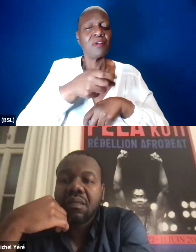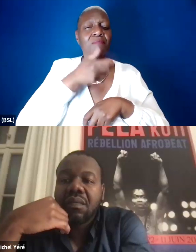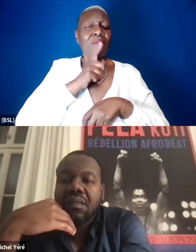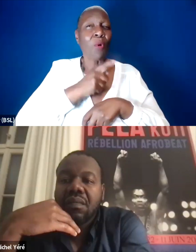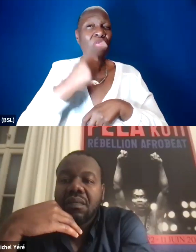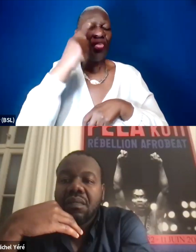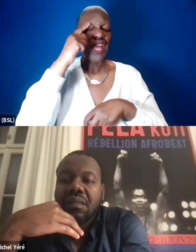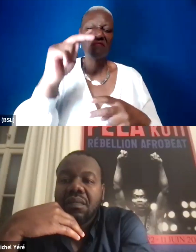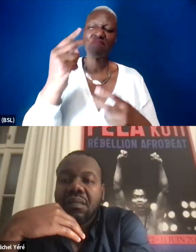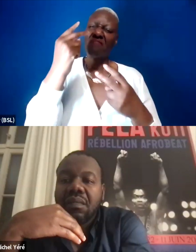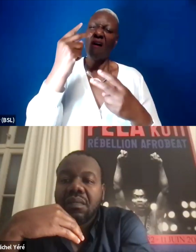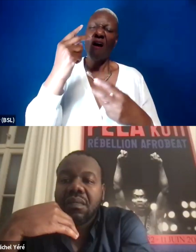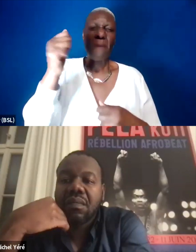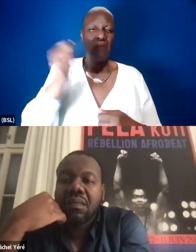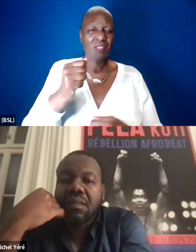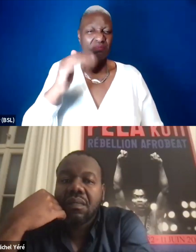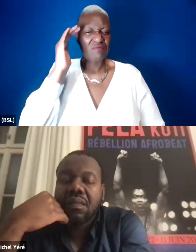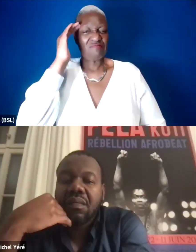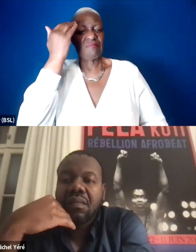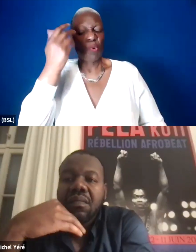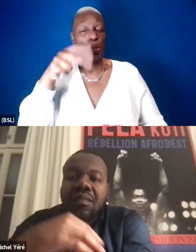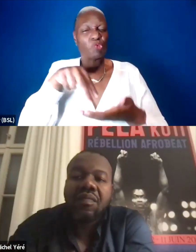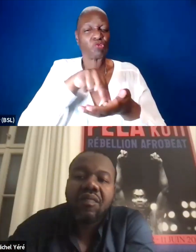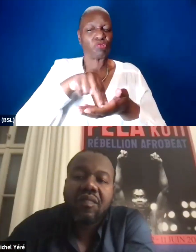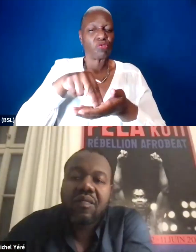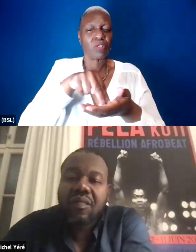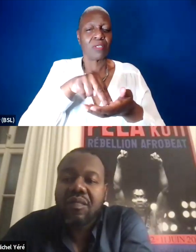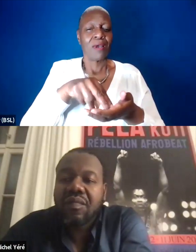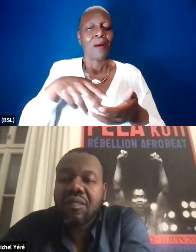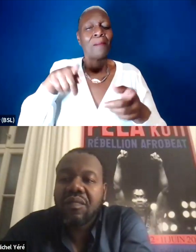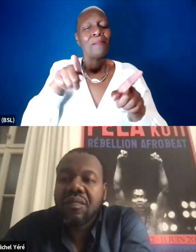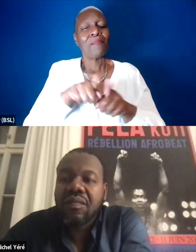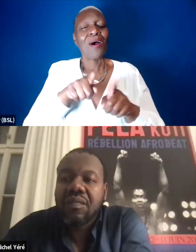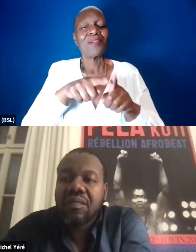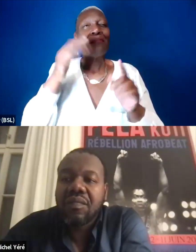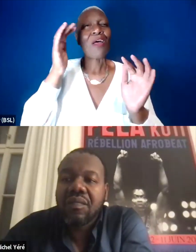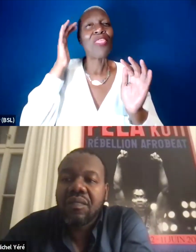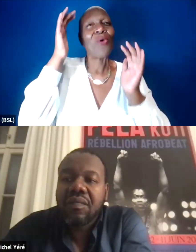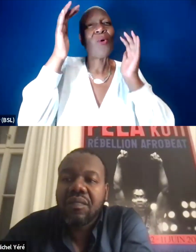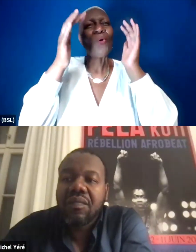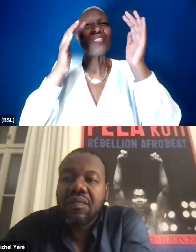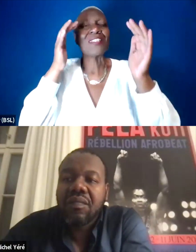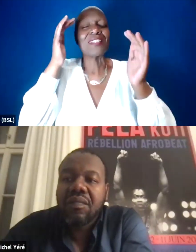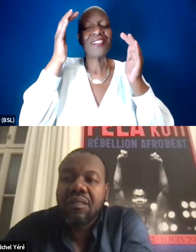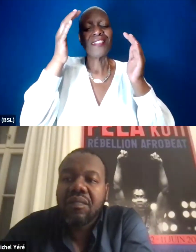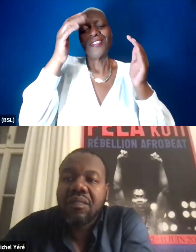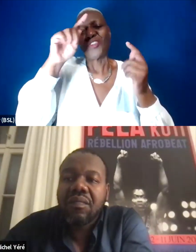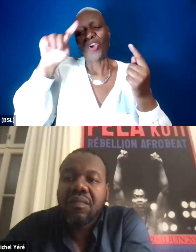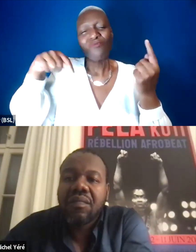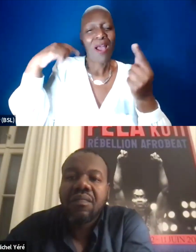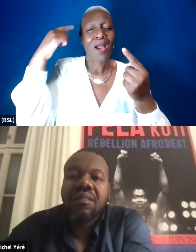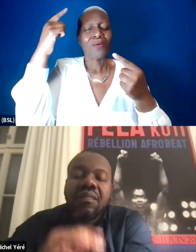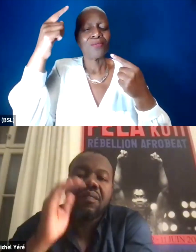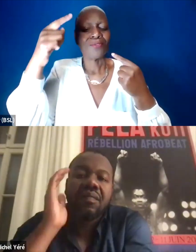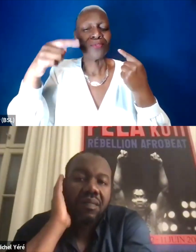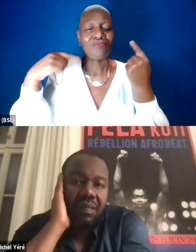I'm crazy or drunk, while in the agitation of reverie, my thoughts are besieged, looping on their own,